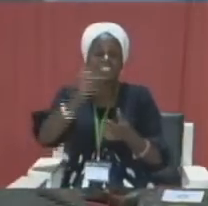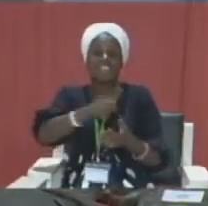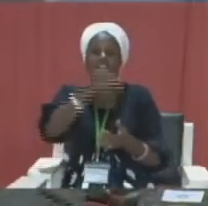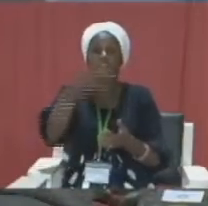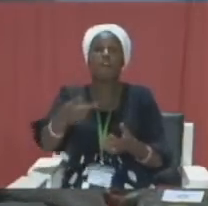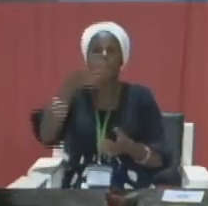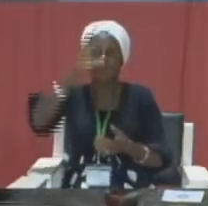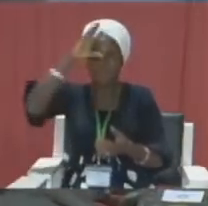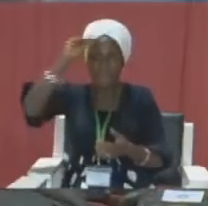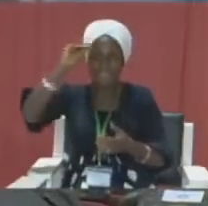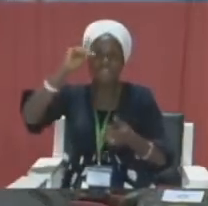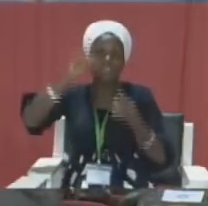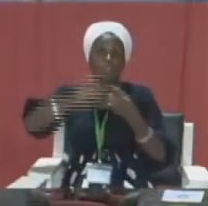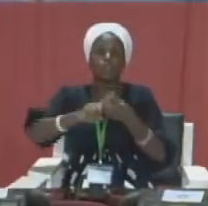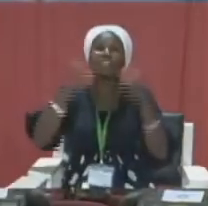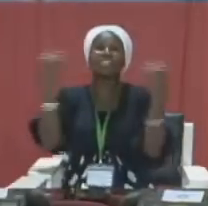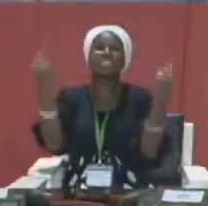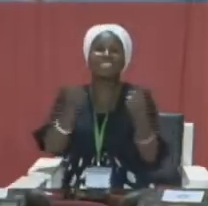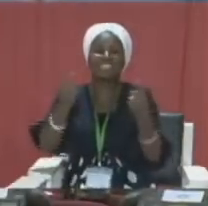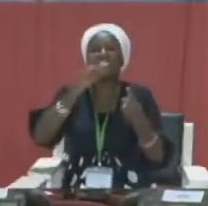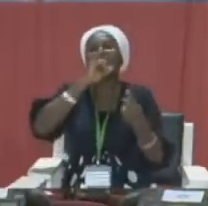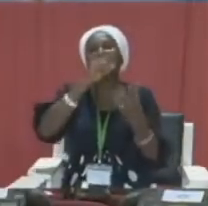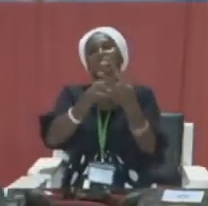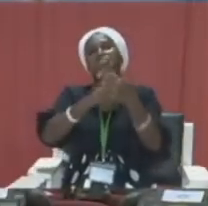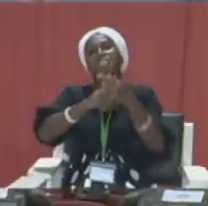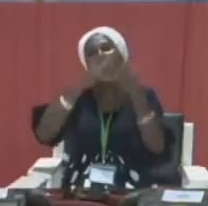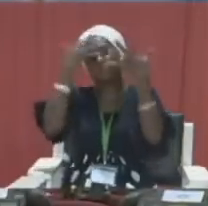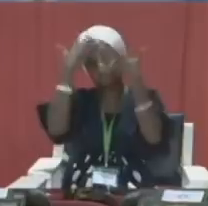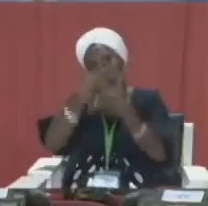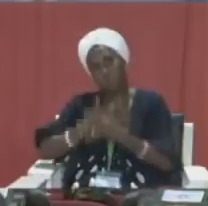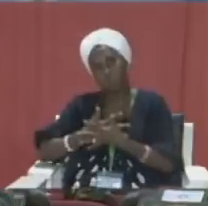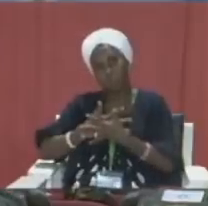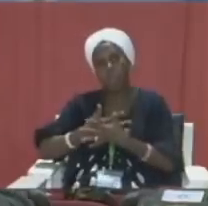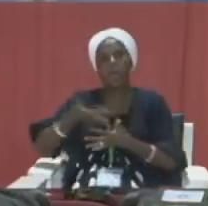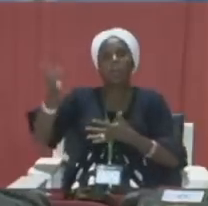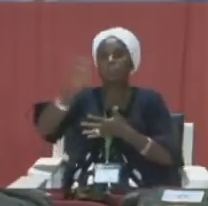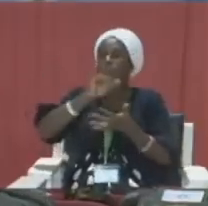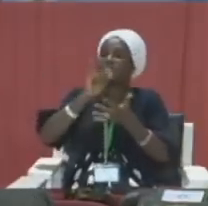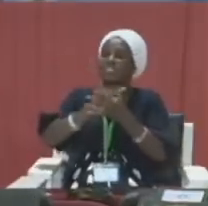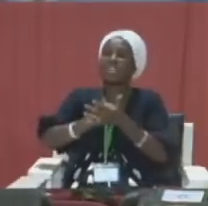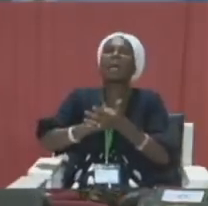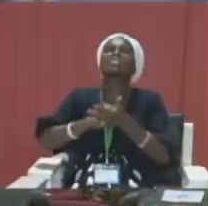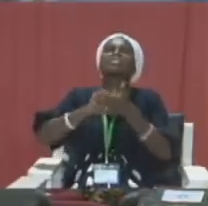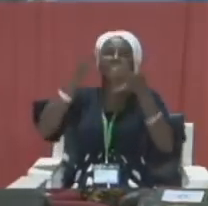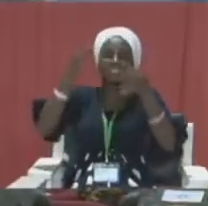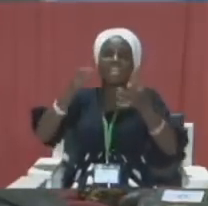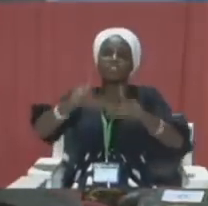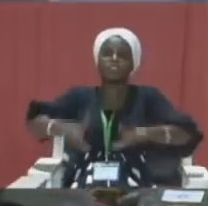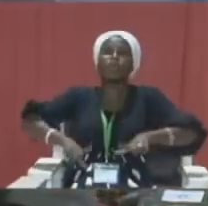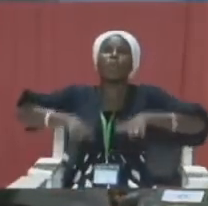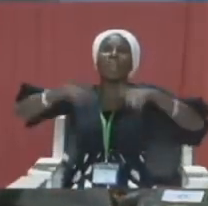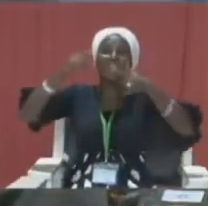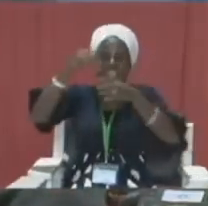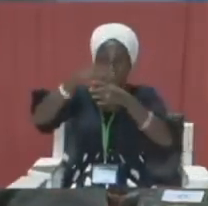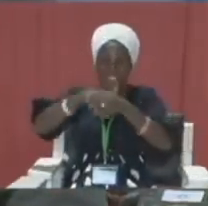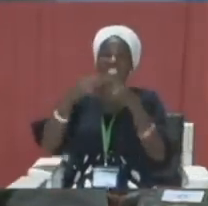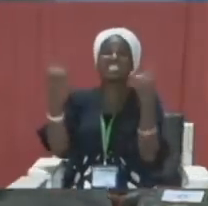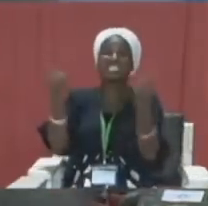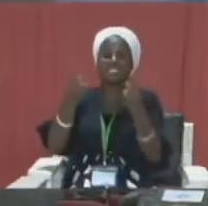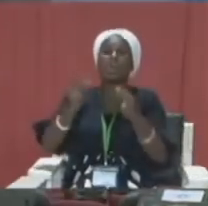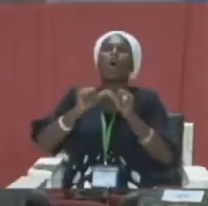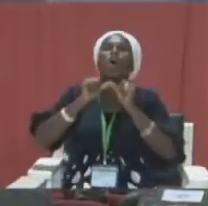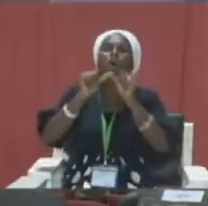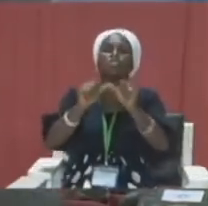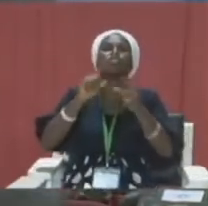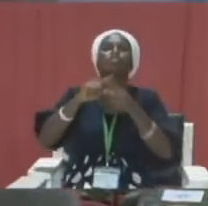of sorrow. Those who choose to live in sin have a daily harvest of sorrows. No